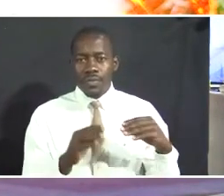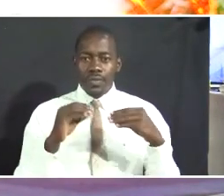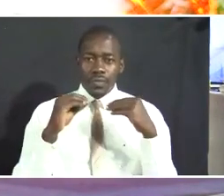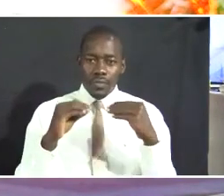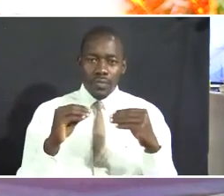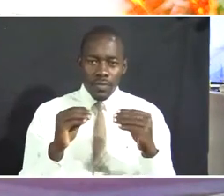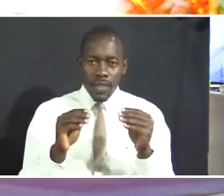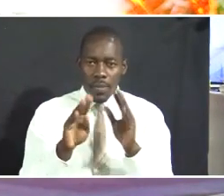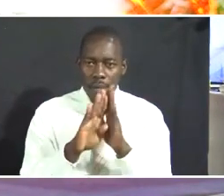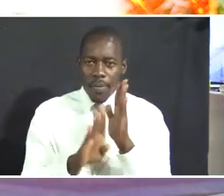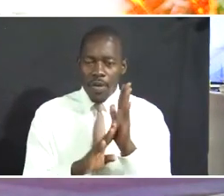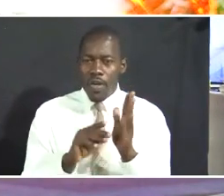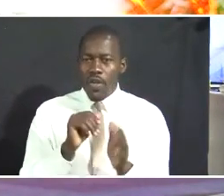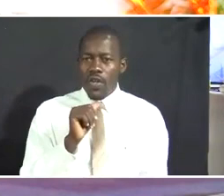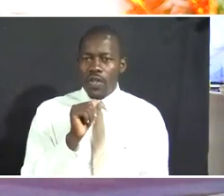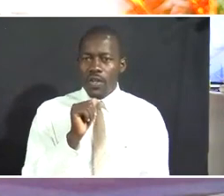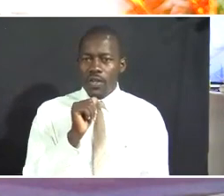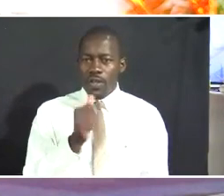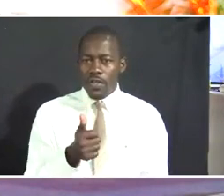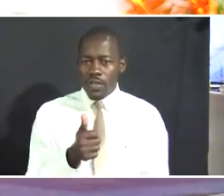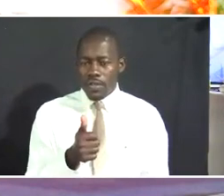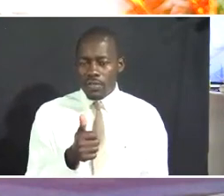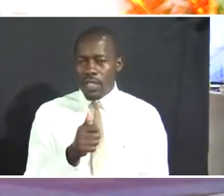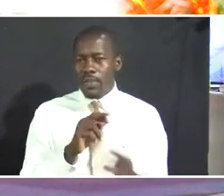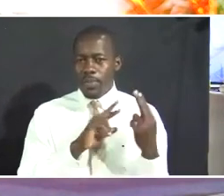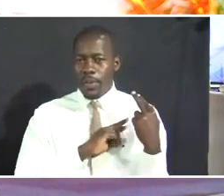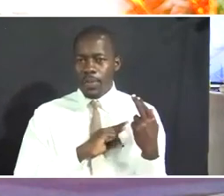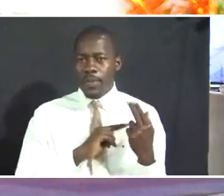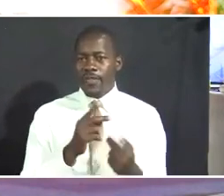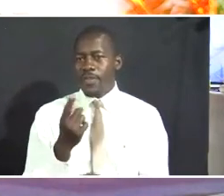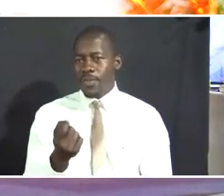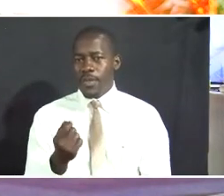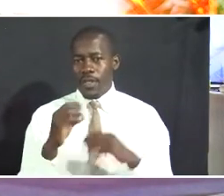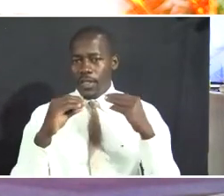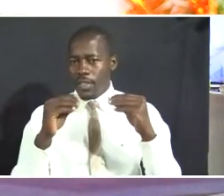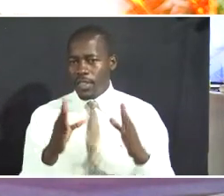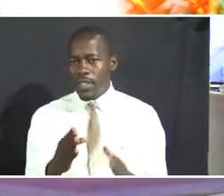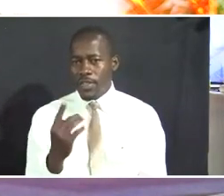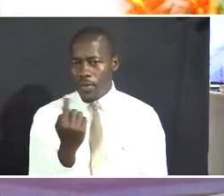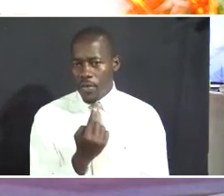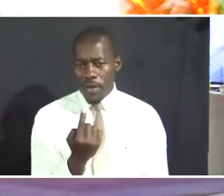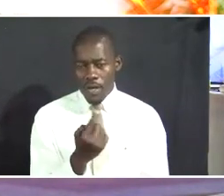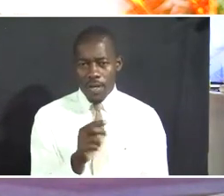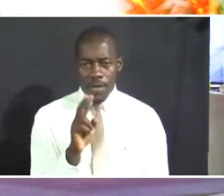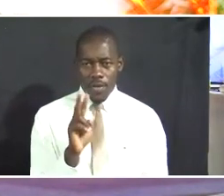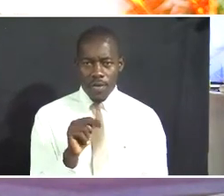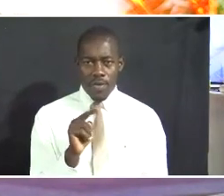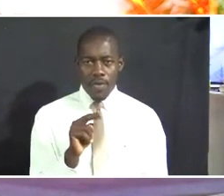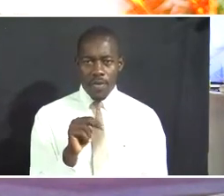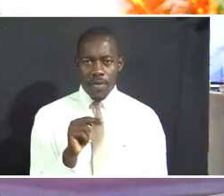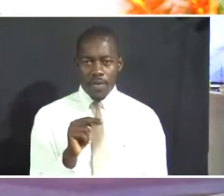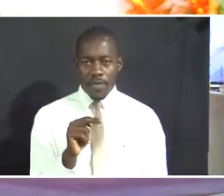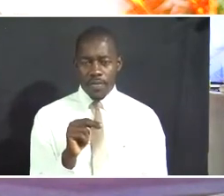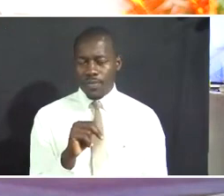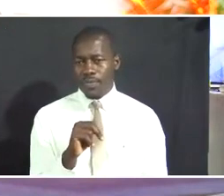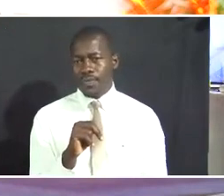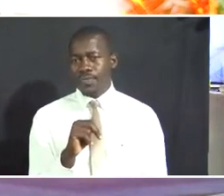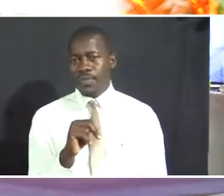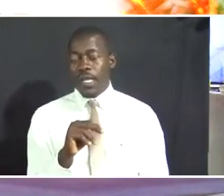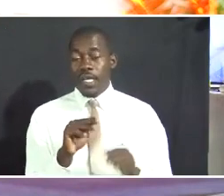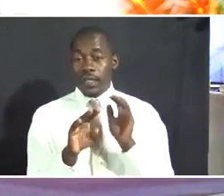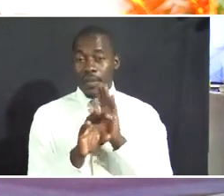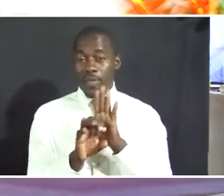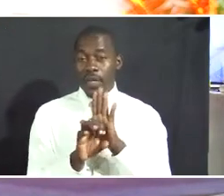to get a chance teaching Adventist school, then you must be qualified that you are fully connected with